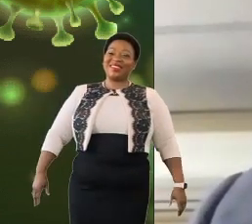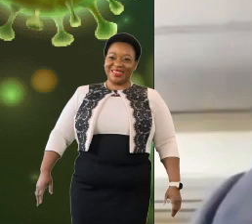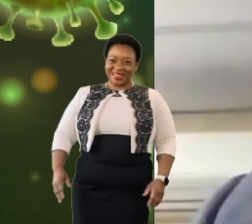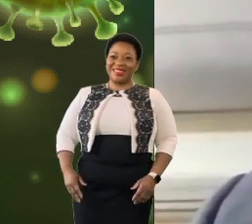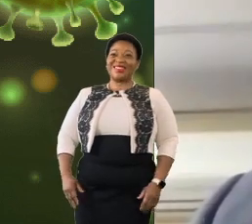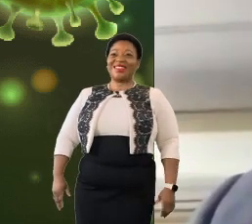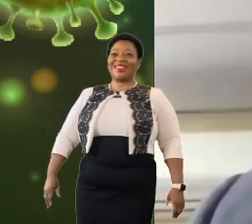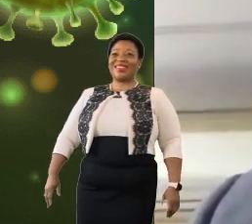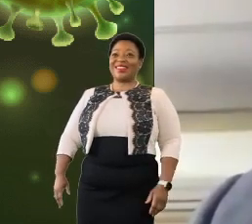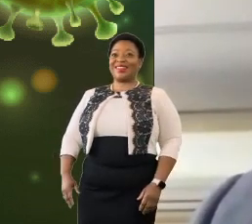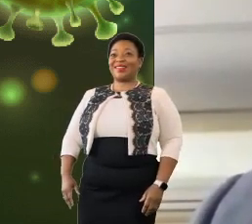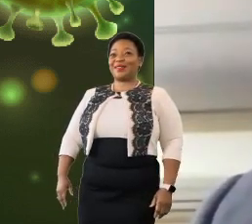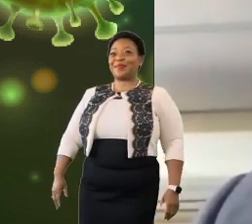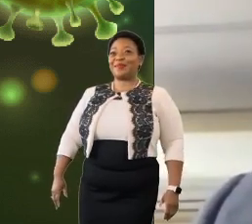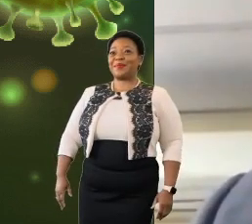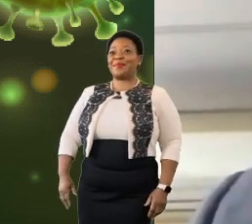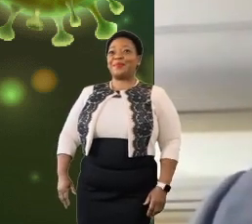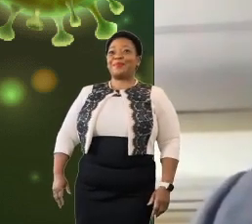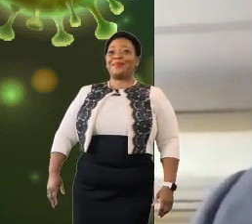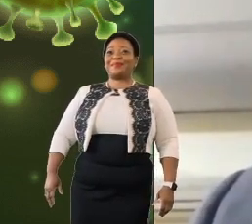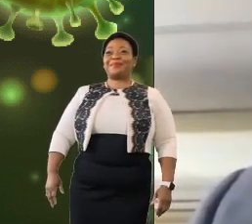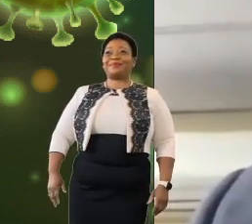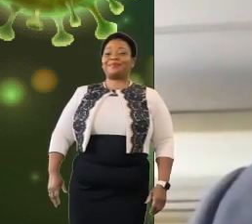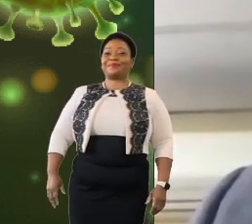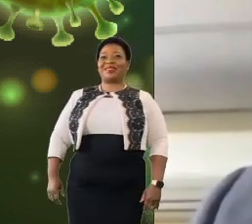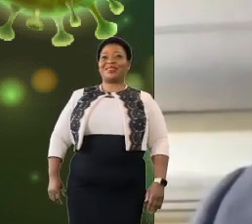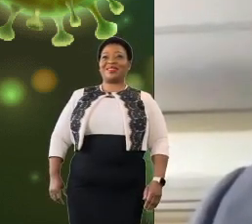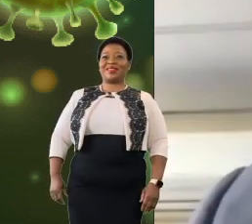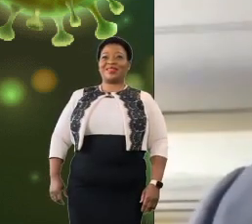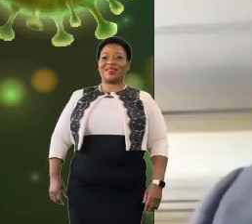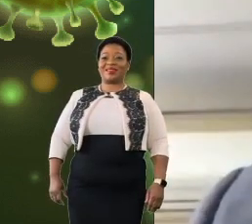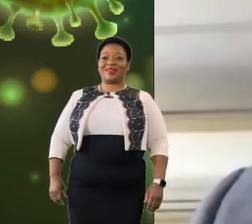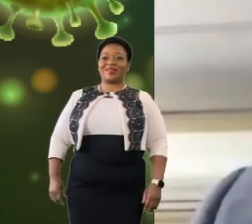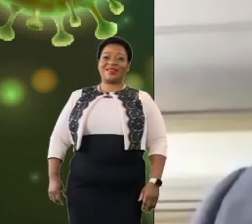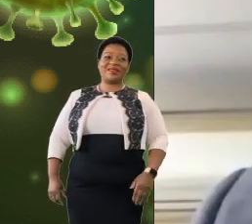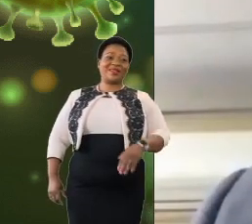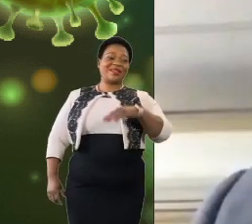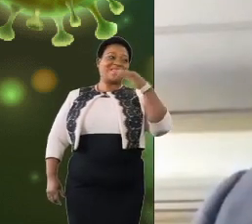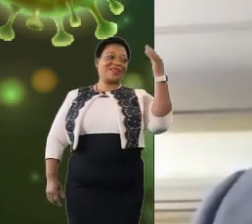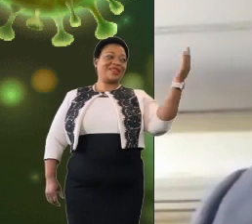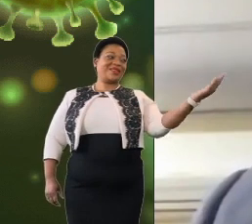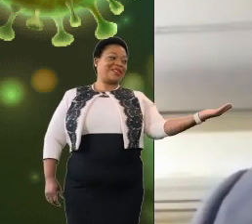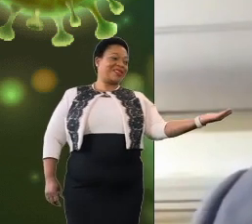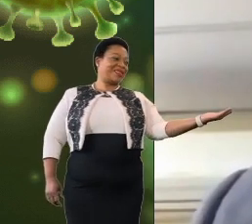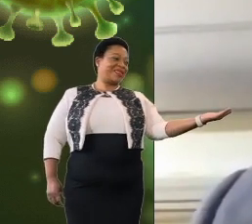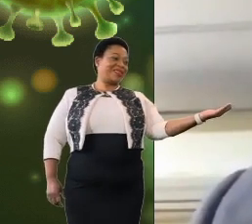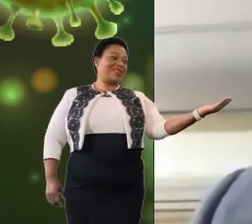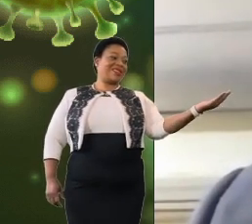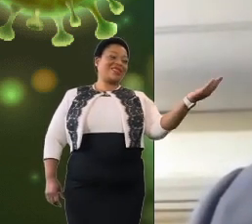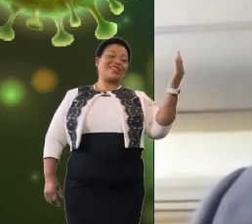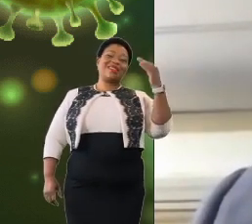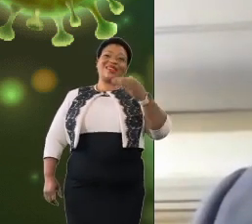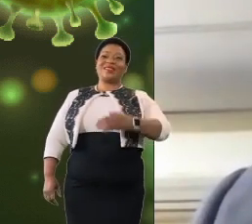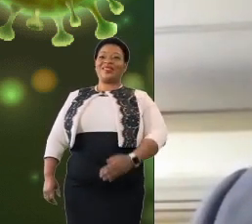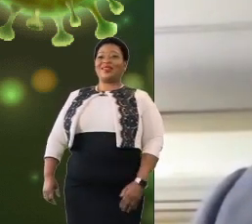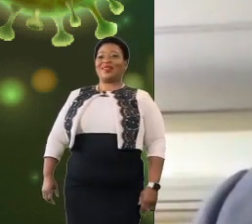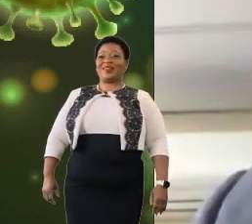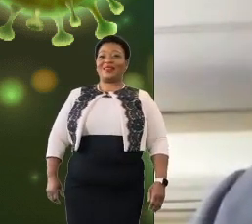person 5,000 rands, who will give the 3.4 that the employee would have obtained as a benefit? The employer will give the